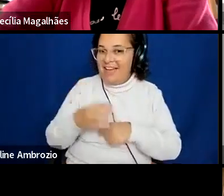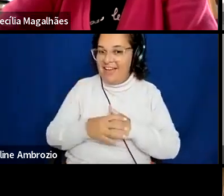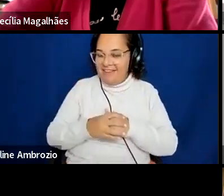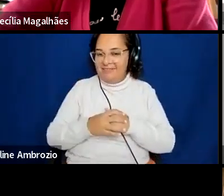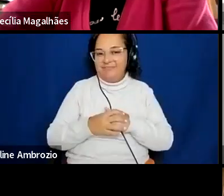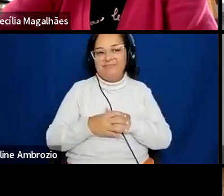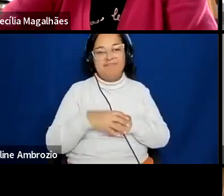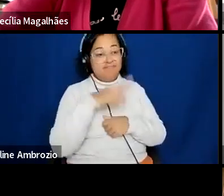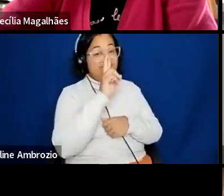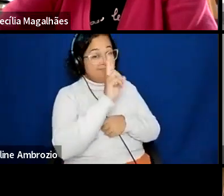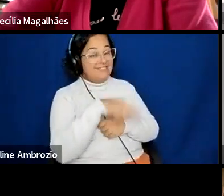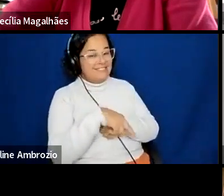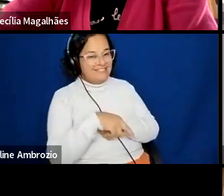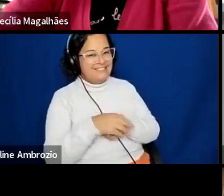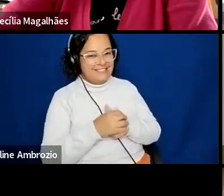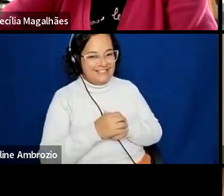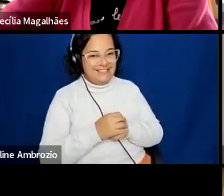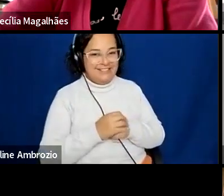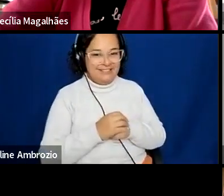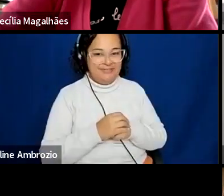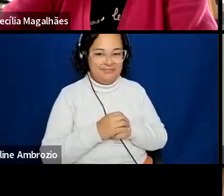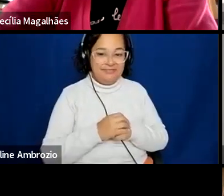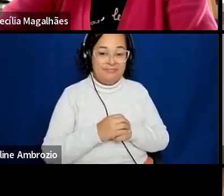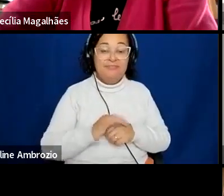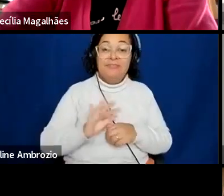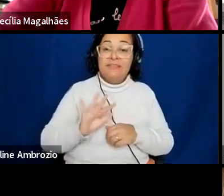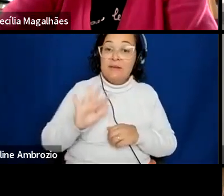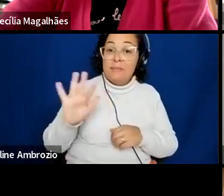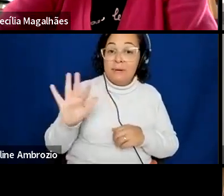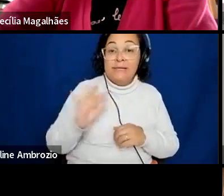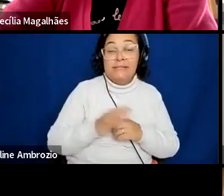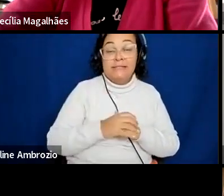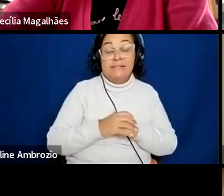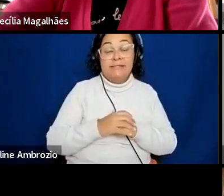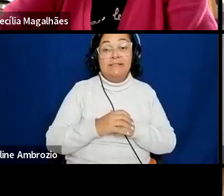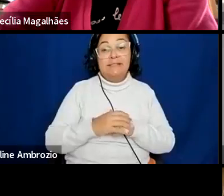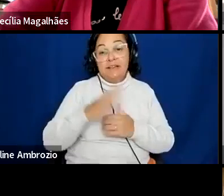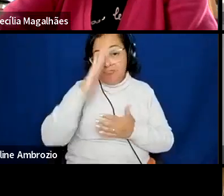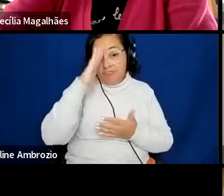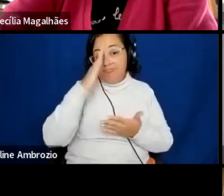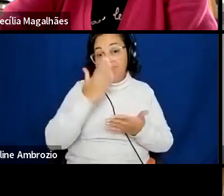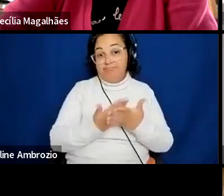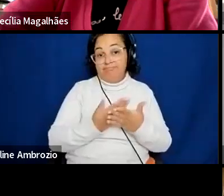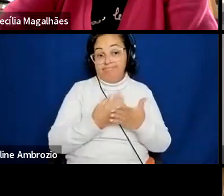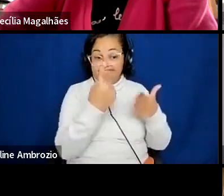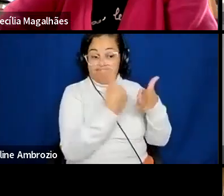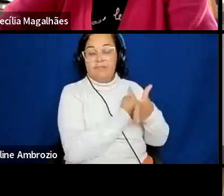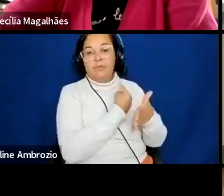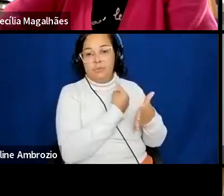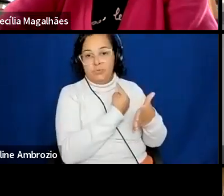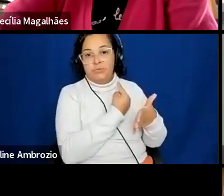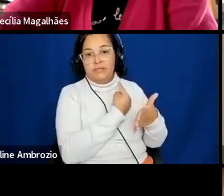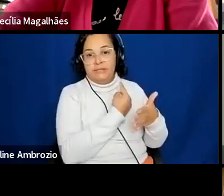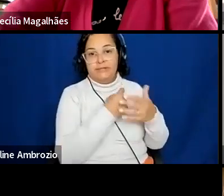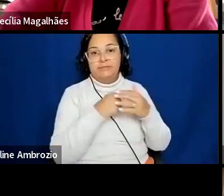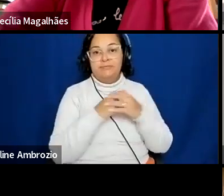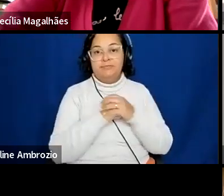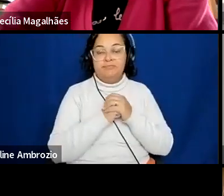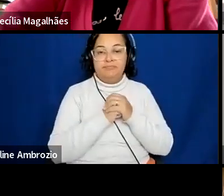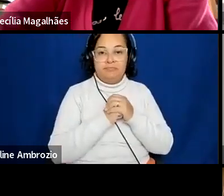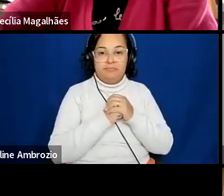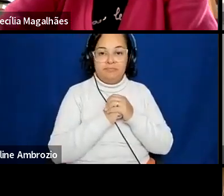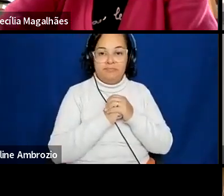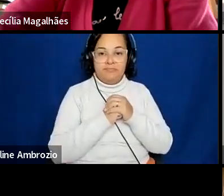Absolutely right. Well, I think that's sort of question is one I think of very